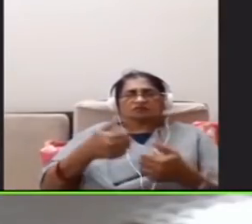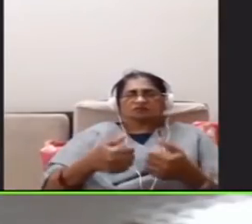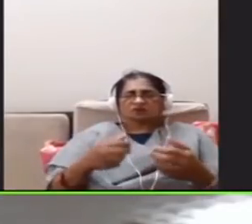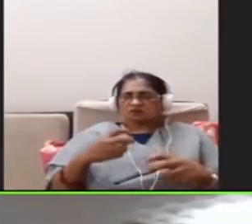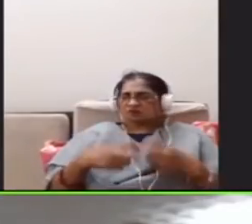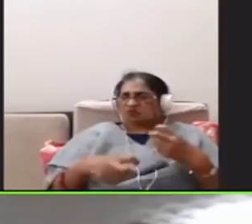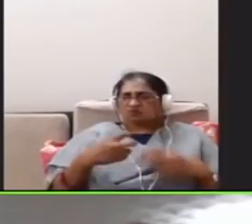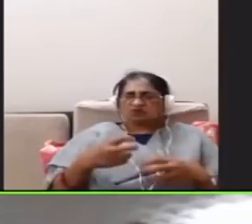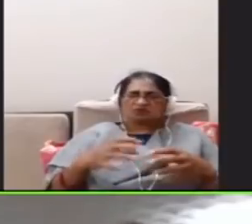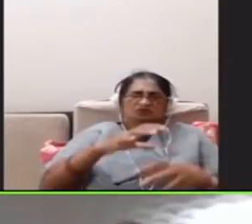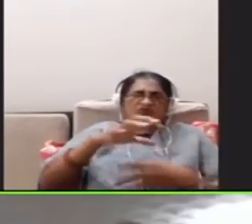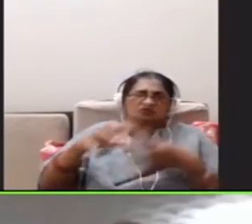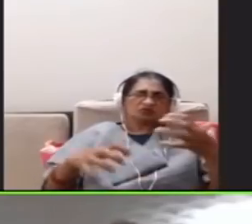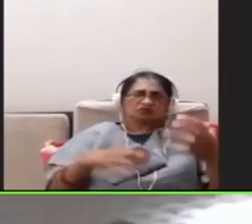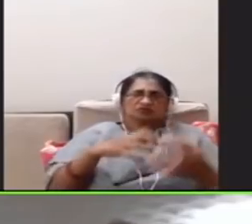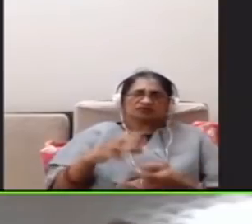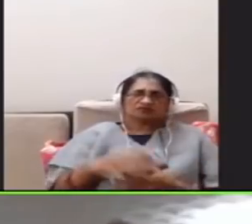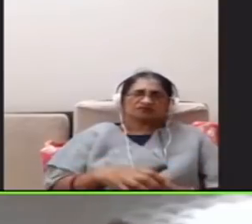that.